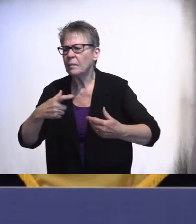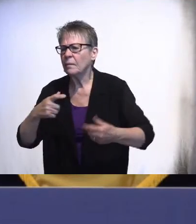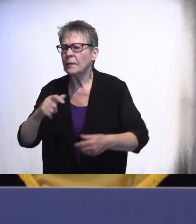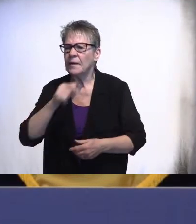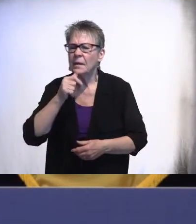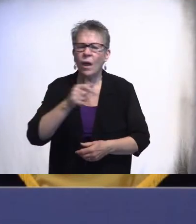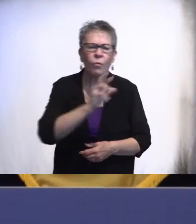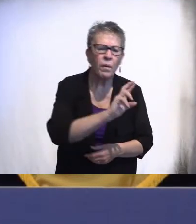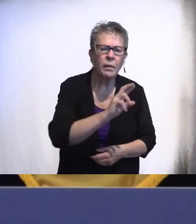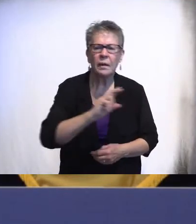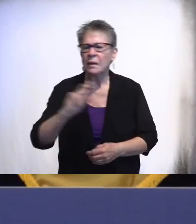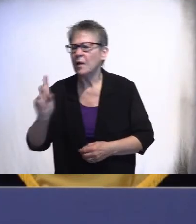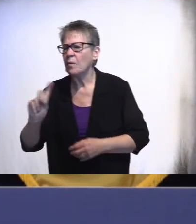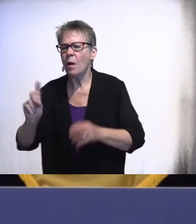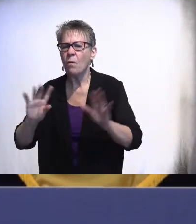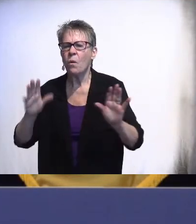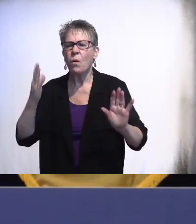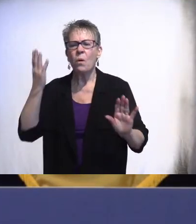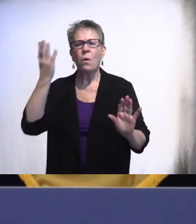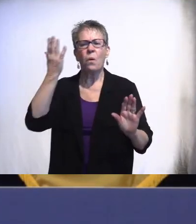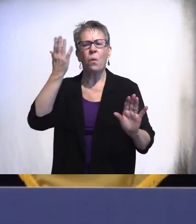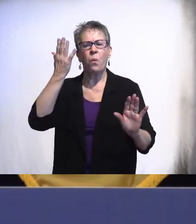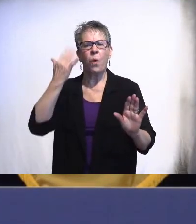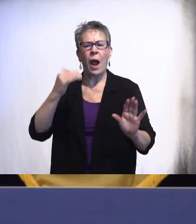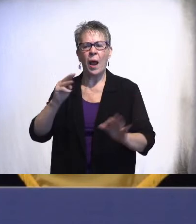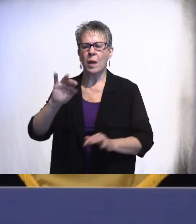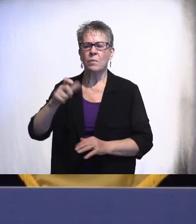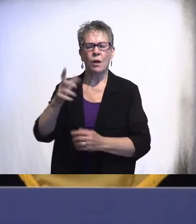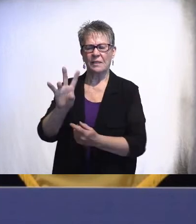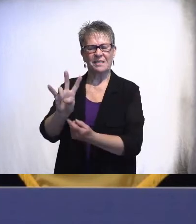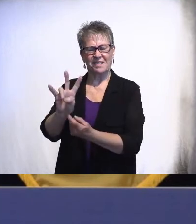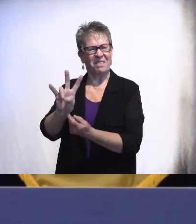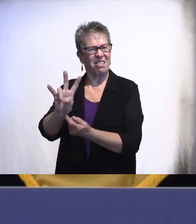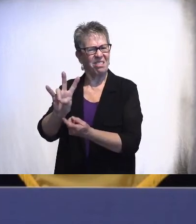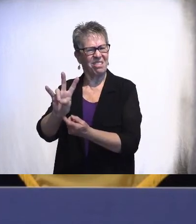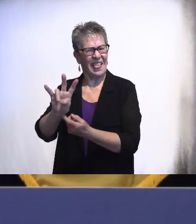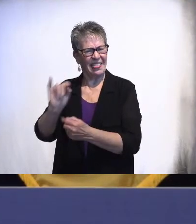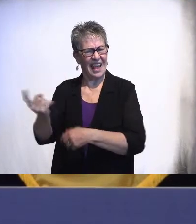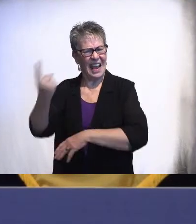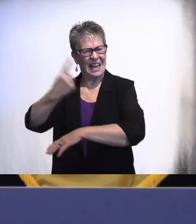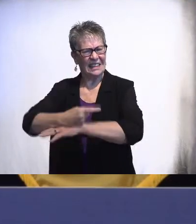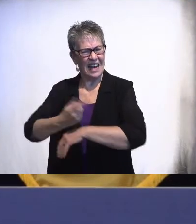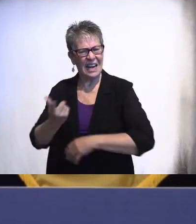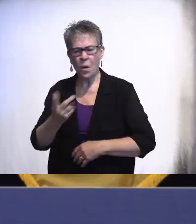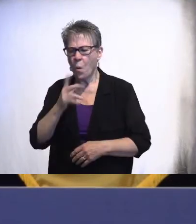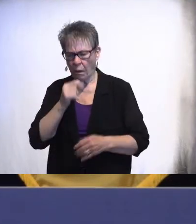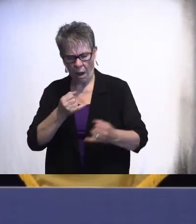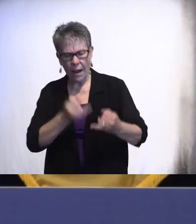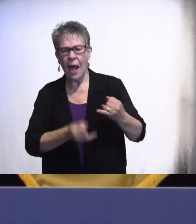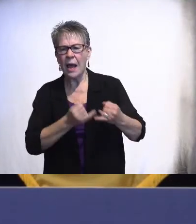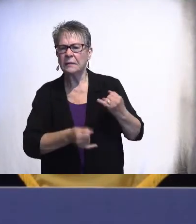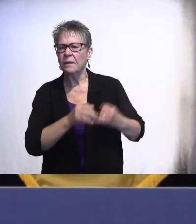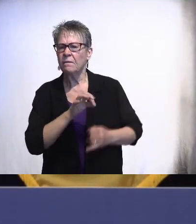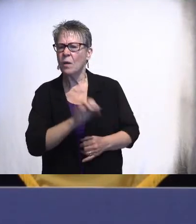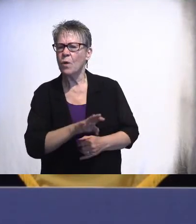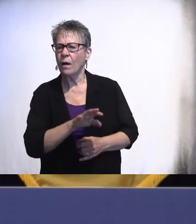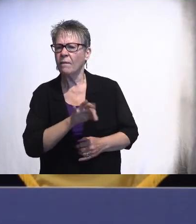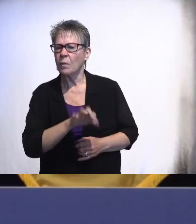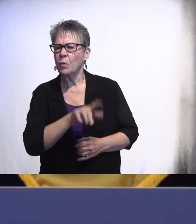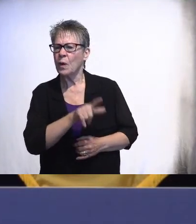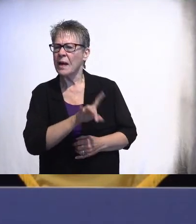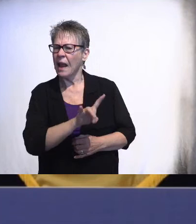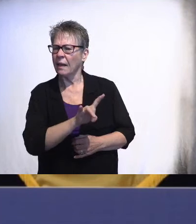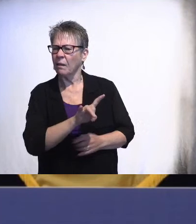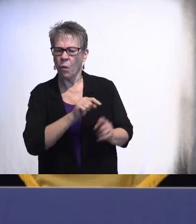7th? Why not the end of February? Why not March 15th? And to be clear, I think I know the answer to this, but just to be clear, will school districts